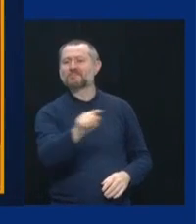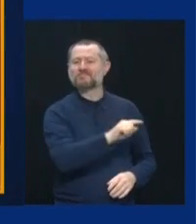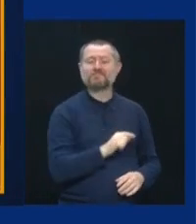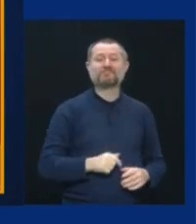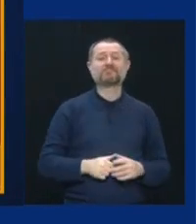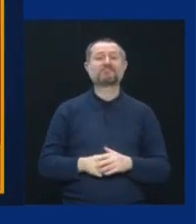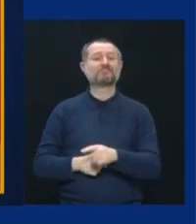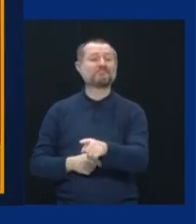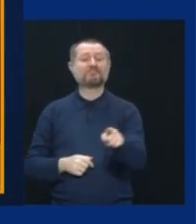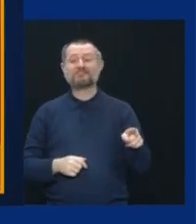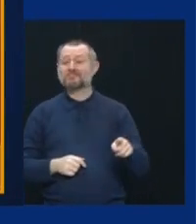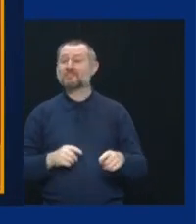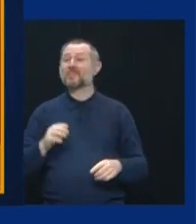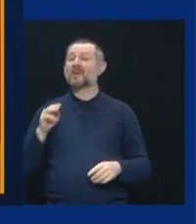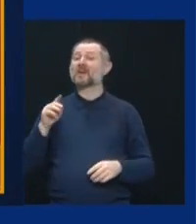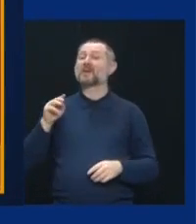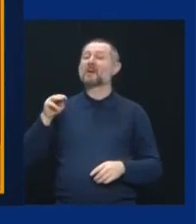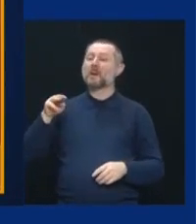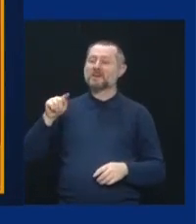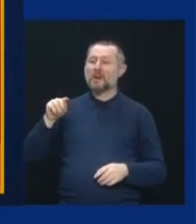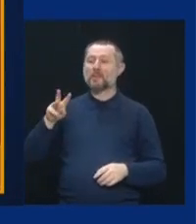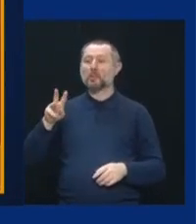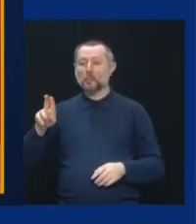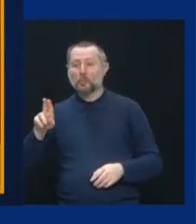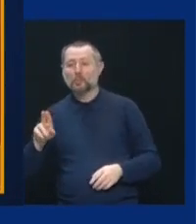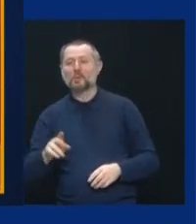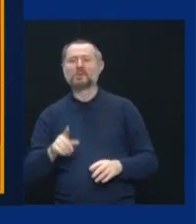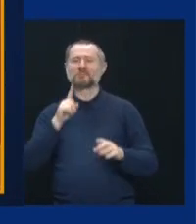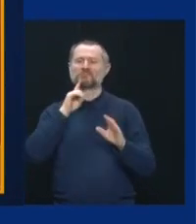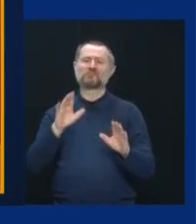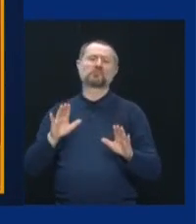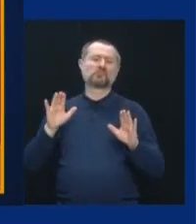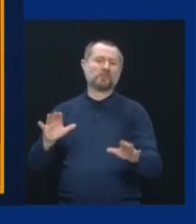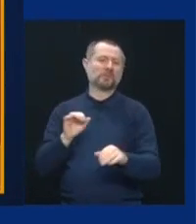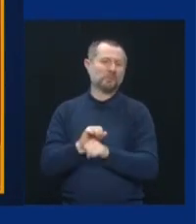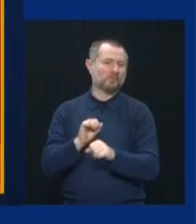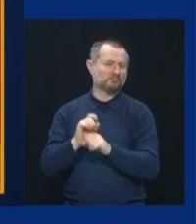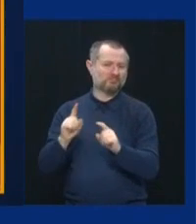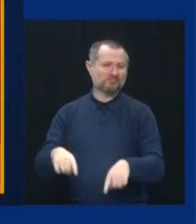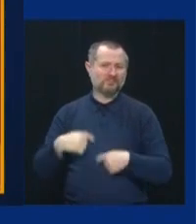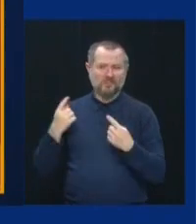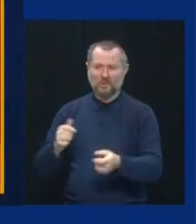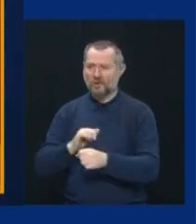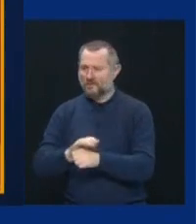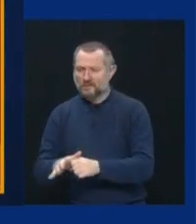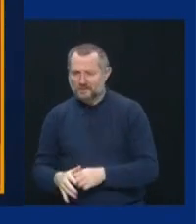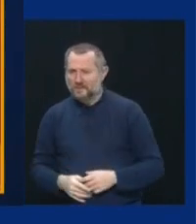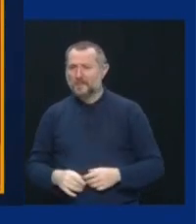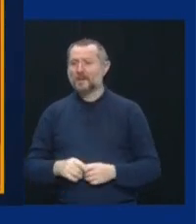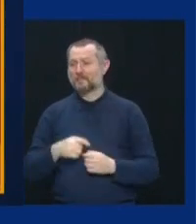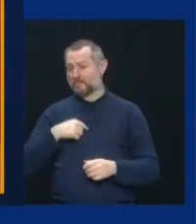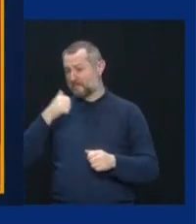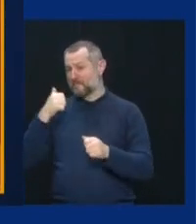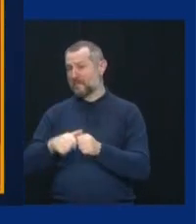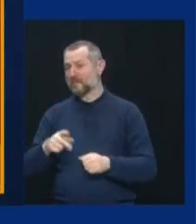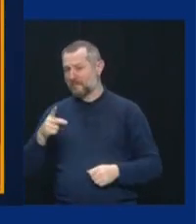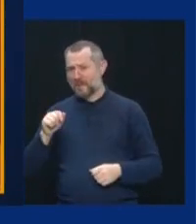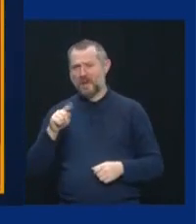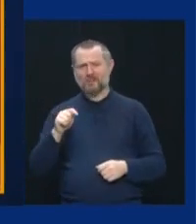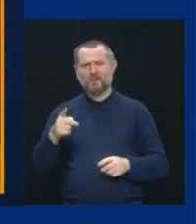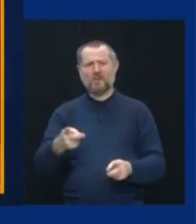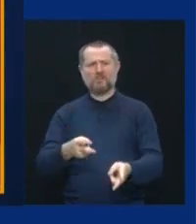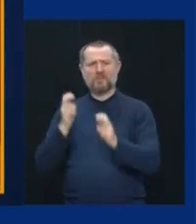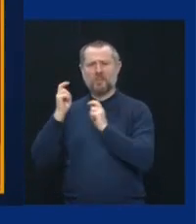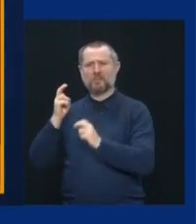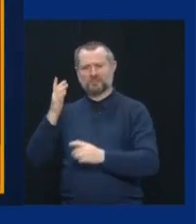TWU. You guys have done a masterful job all through this. I remember Pat got sick early on,